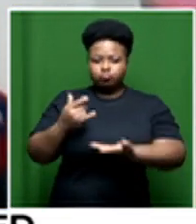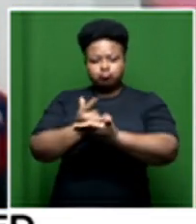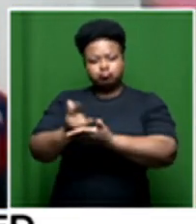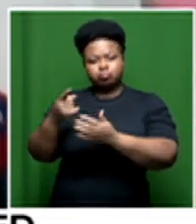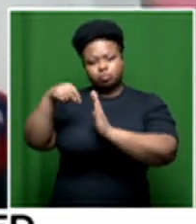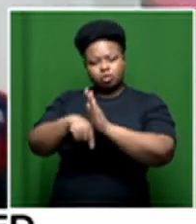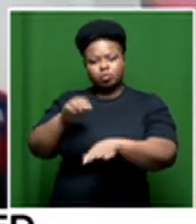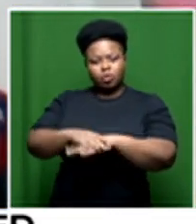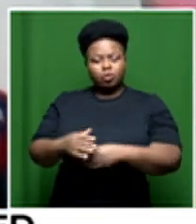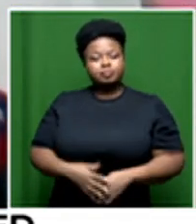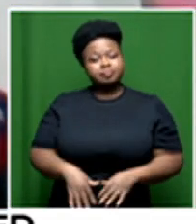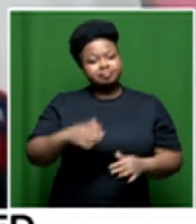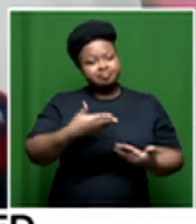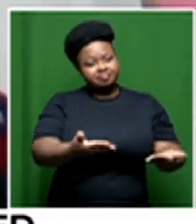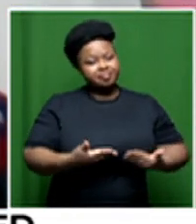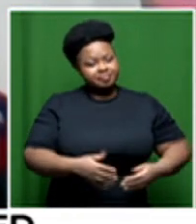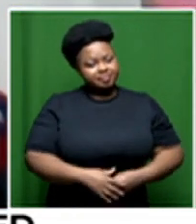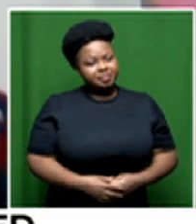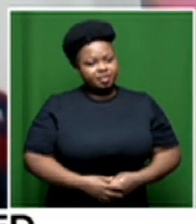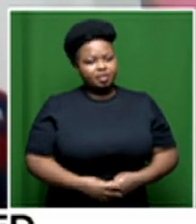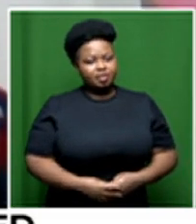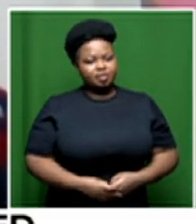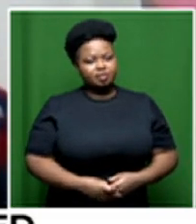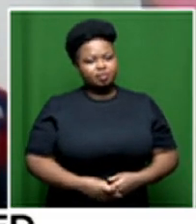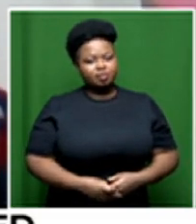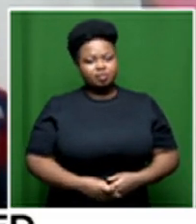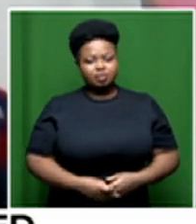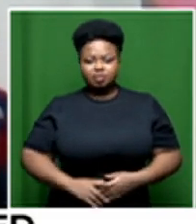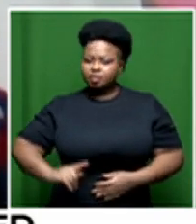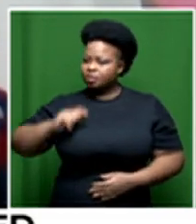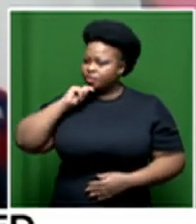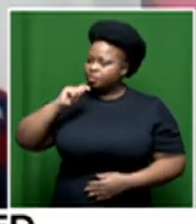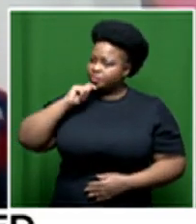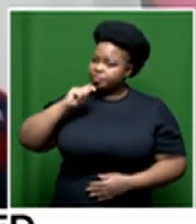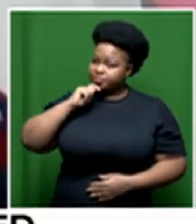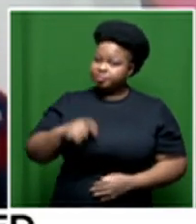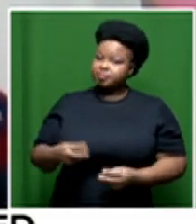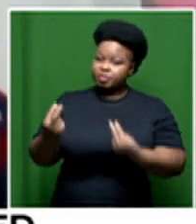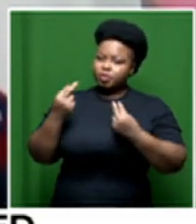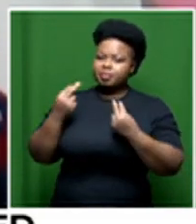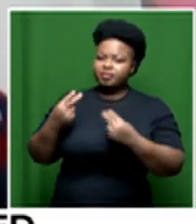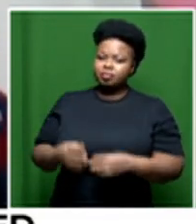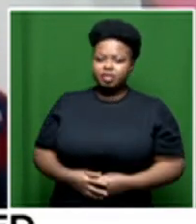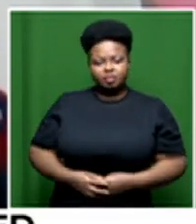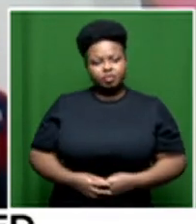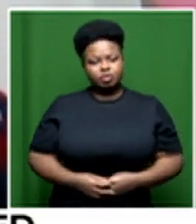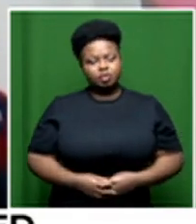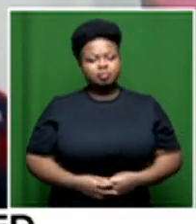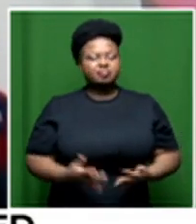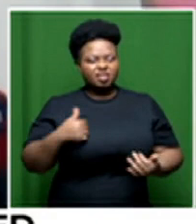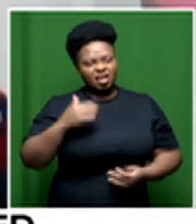more about this. Zola, good to have you on the show. Welcome. Good morning, Eliane, and the viewers. So I imagine there was a